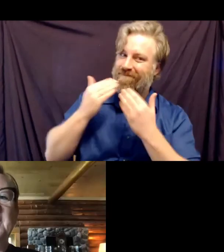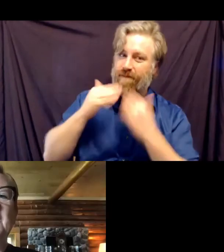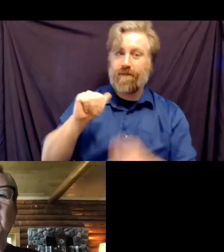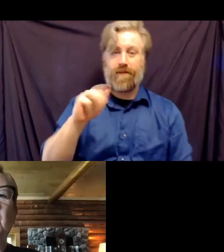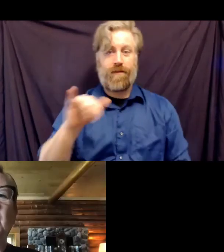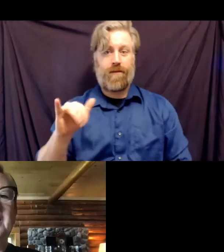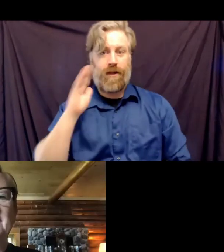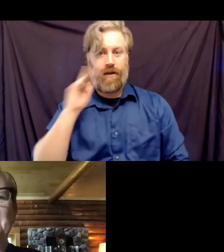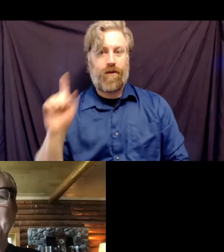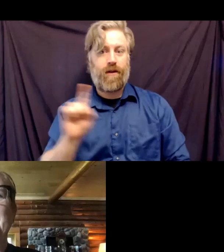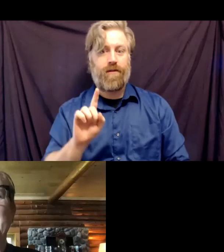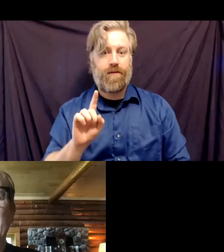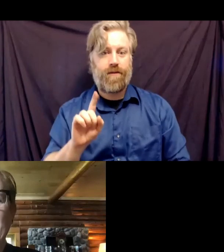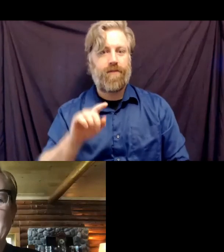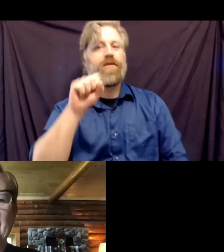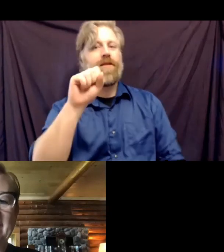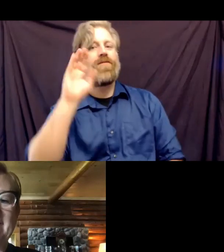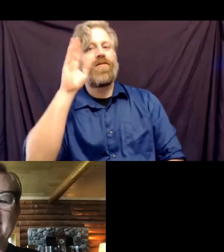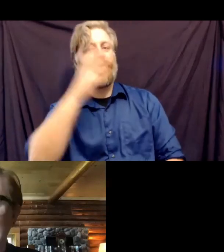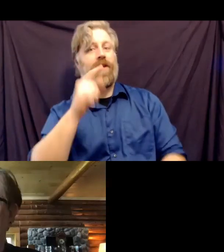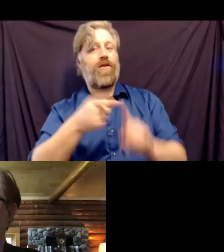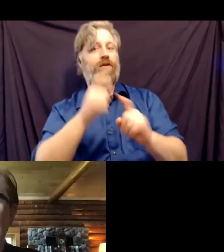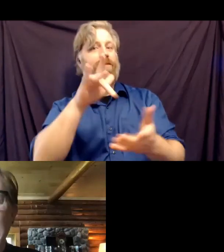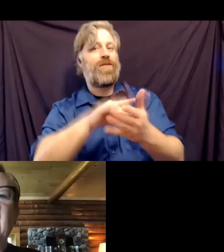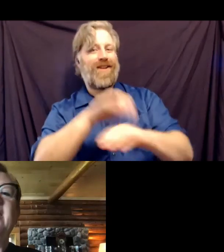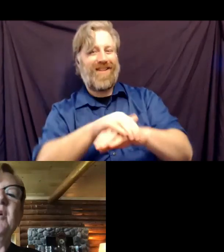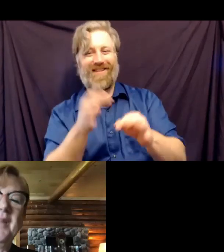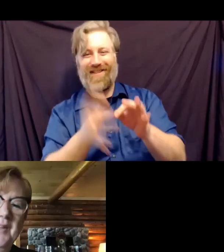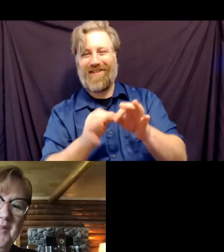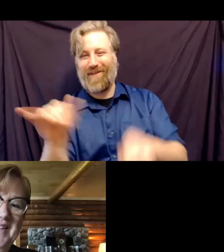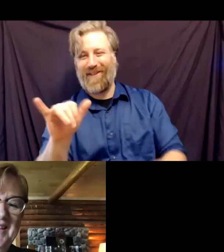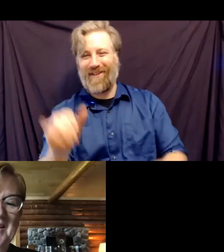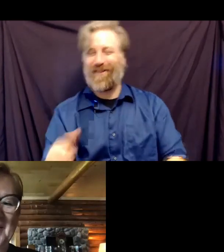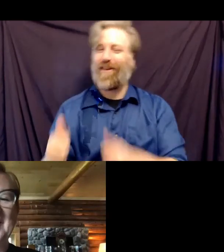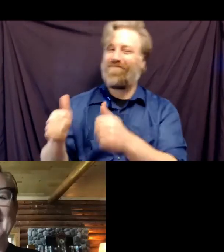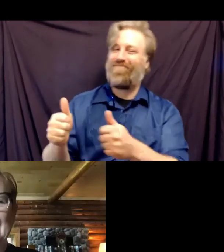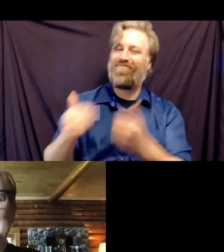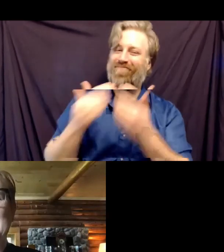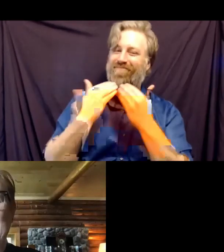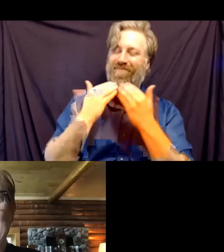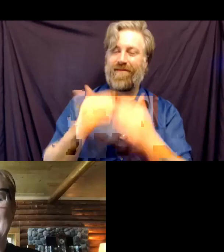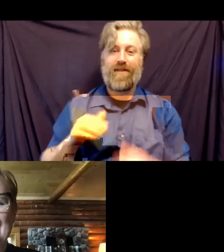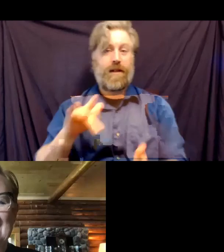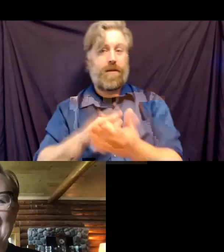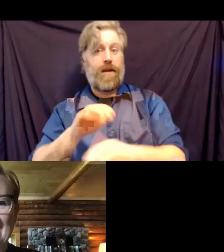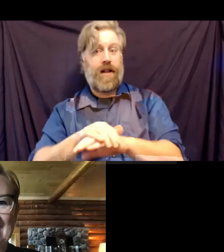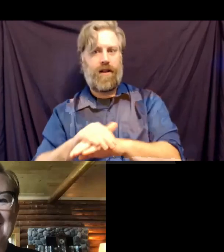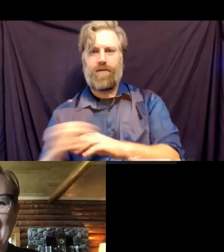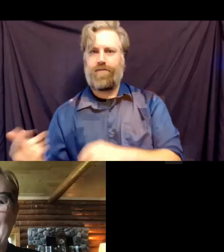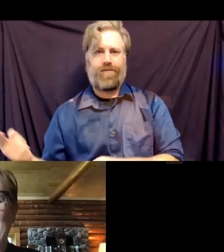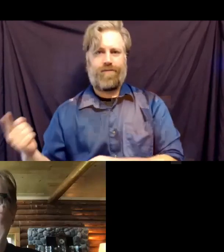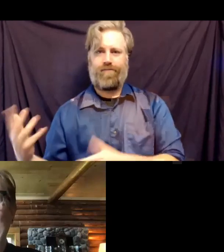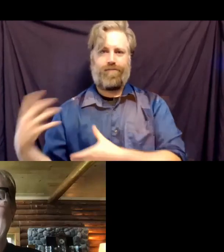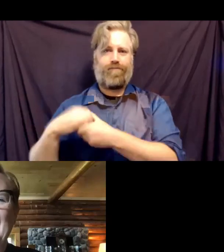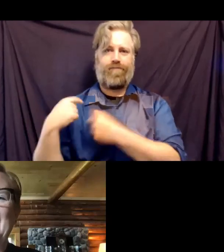coming on. 1 minute. I was going to say, and from Middle English Interpreting, There we go. Thank you. who has been with us from the very first Ability